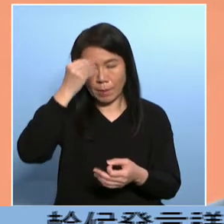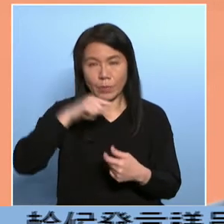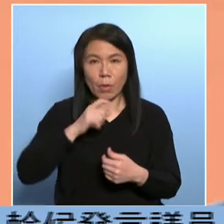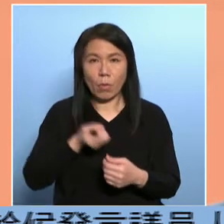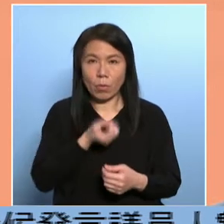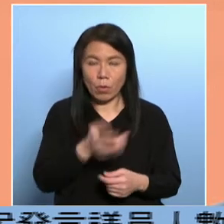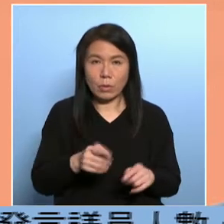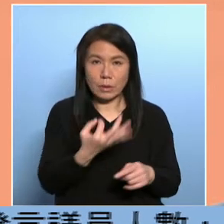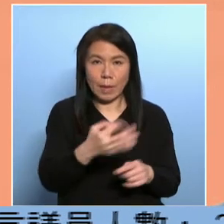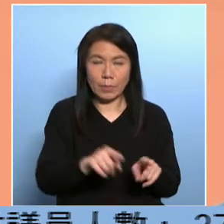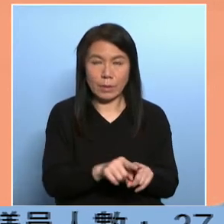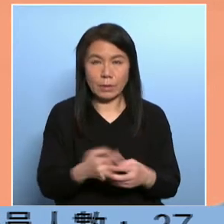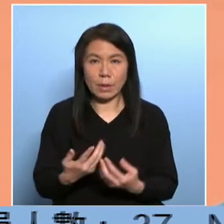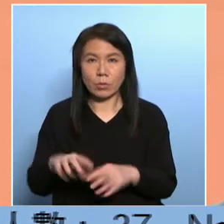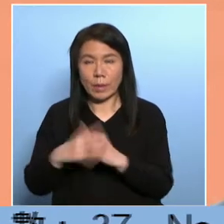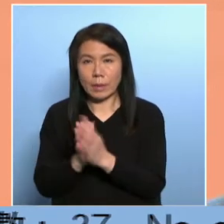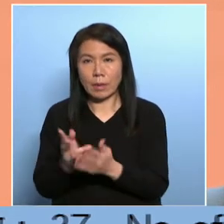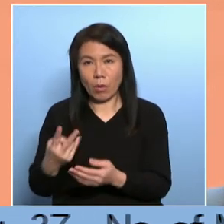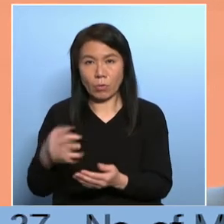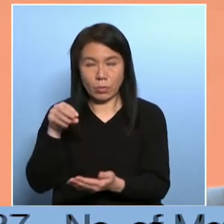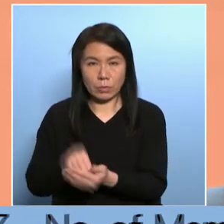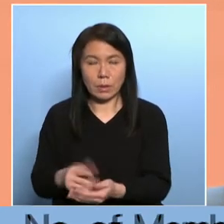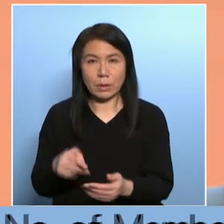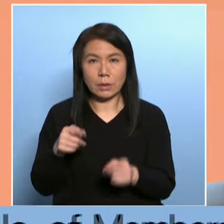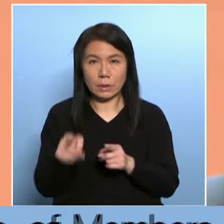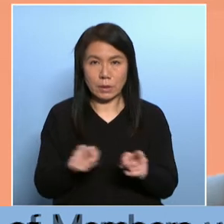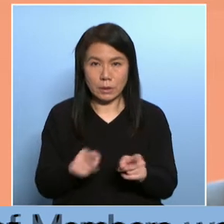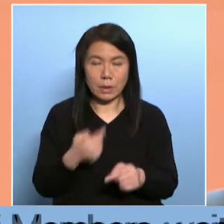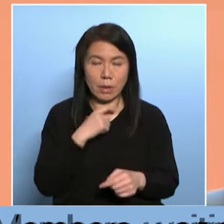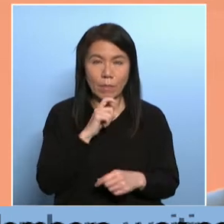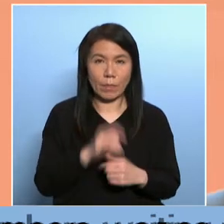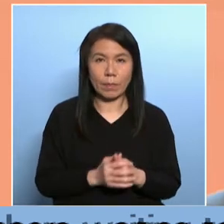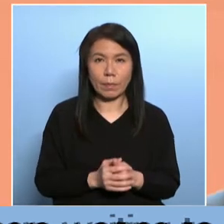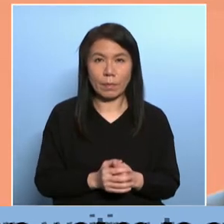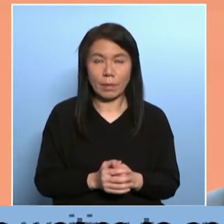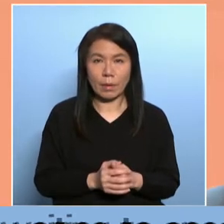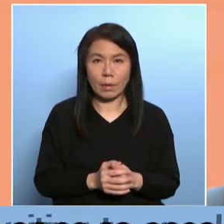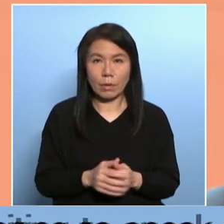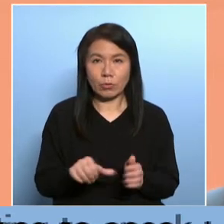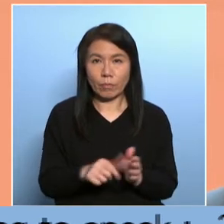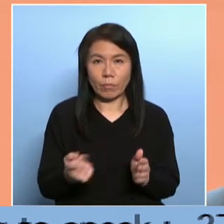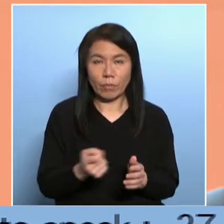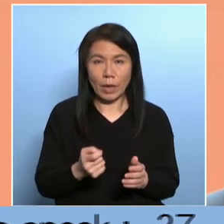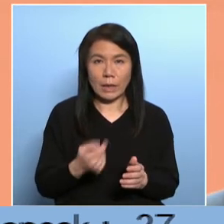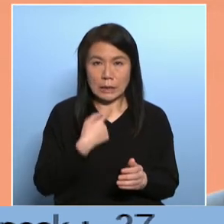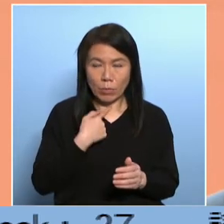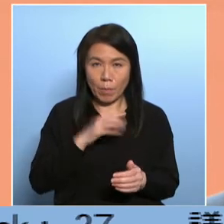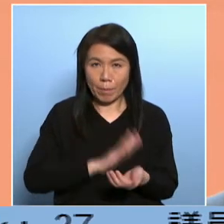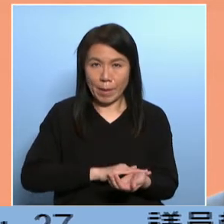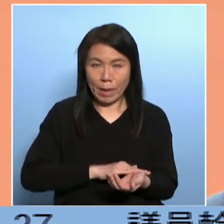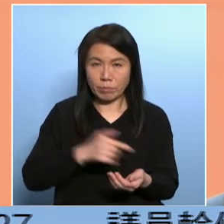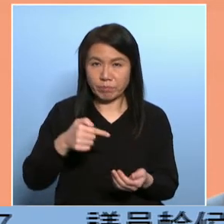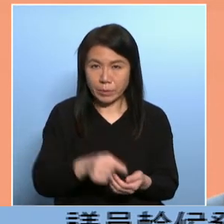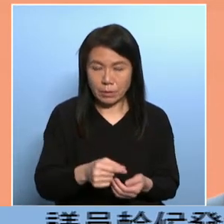While we are fighting this pandemic, Mr. Xi Jinping has also announced that an all-out approach will be